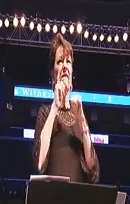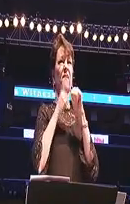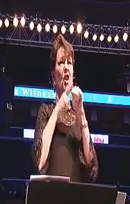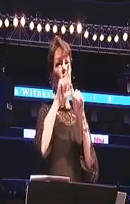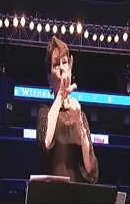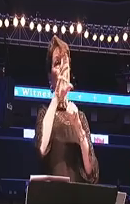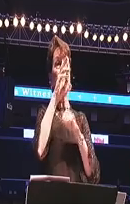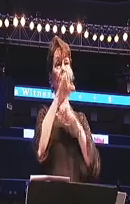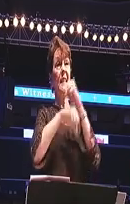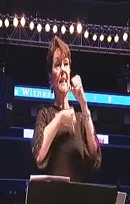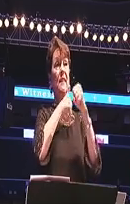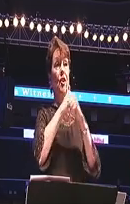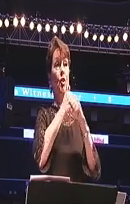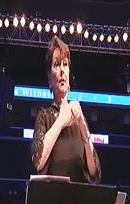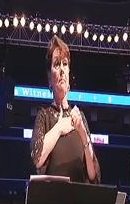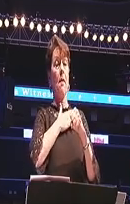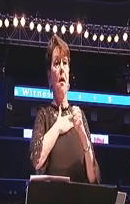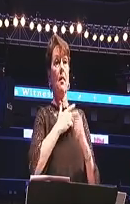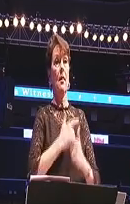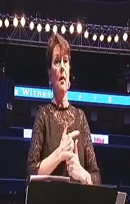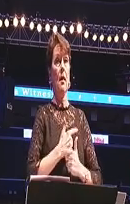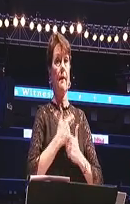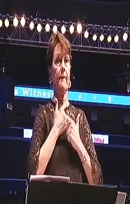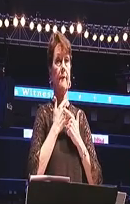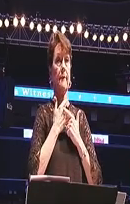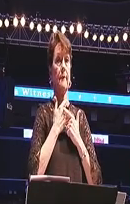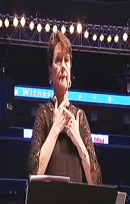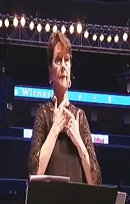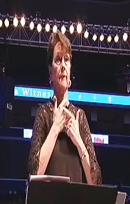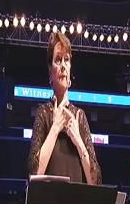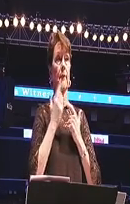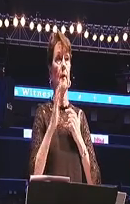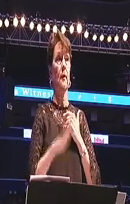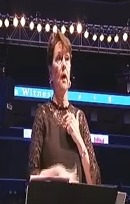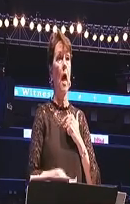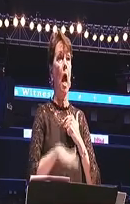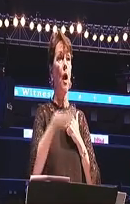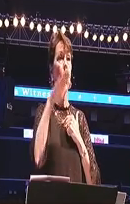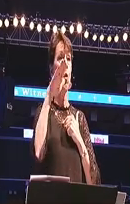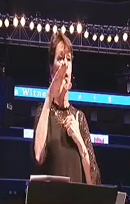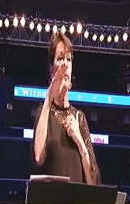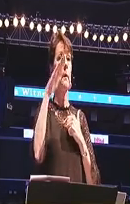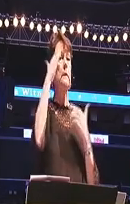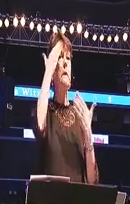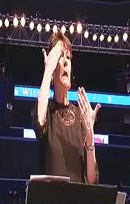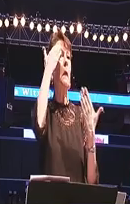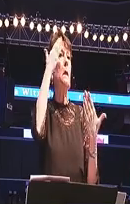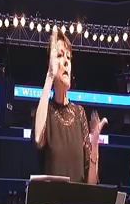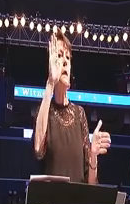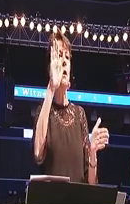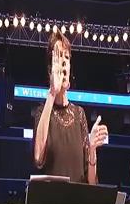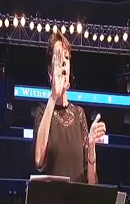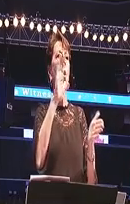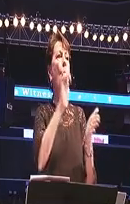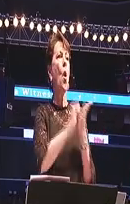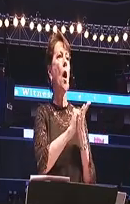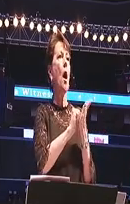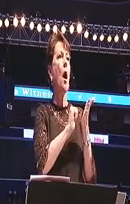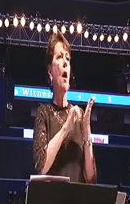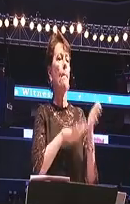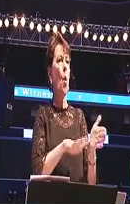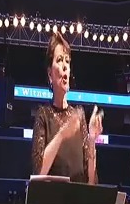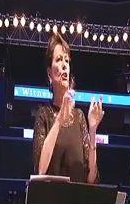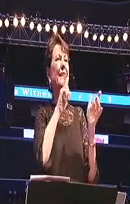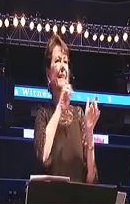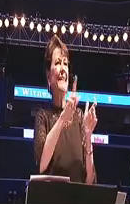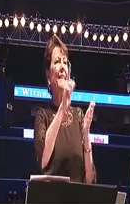26 years of my life, I grew up not knowing that abortion could ever be legal in any part of